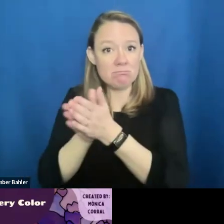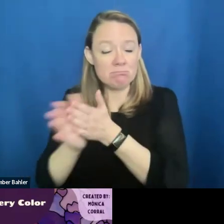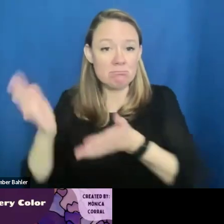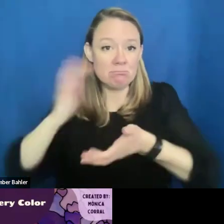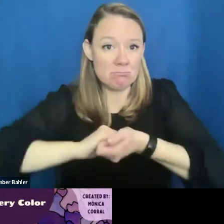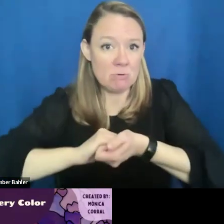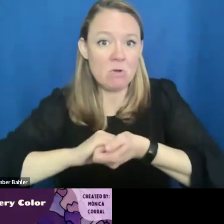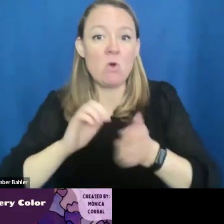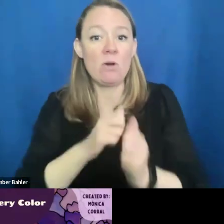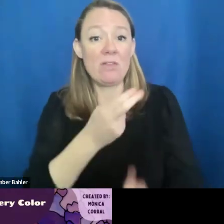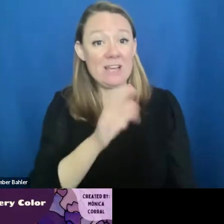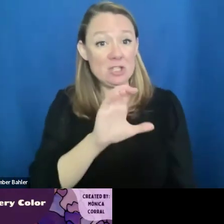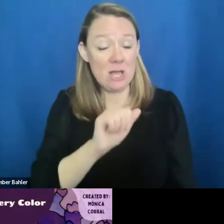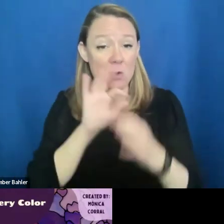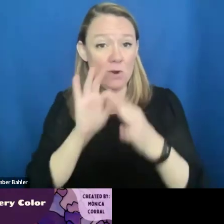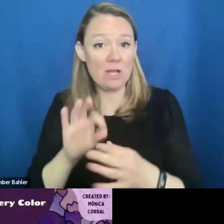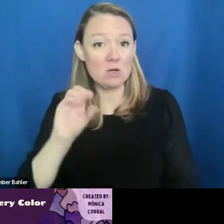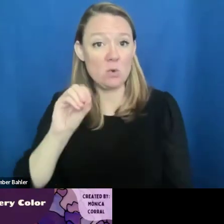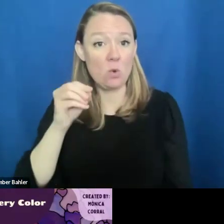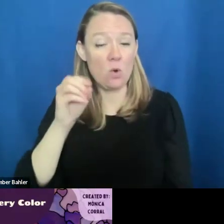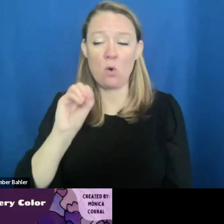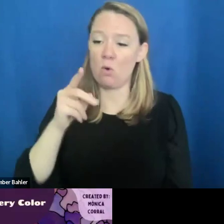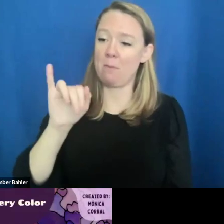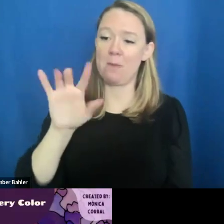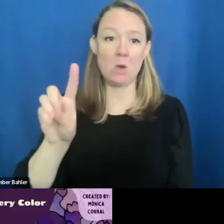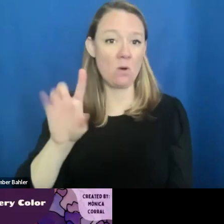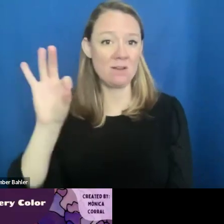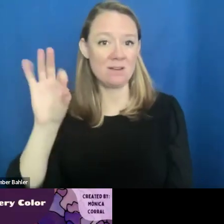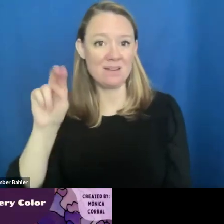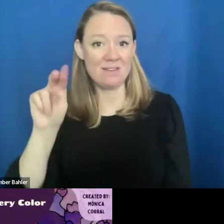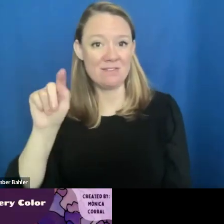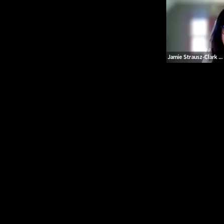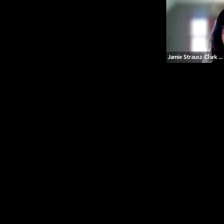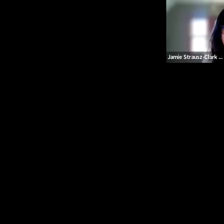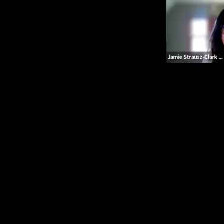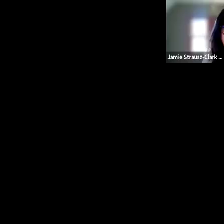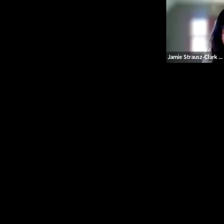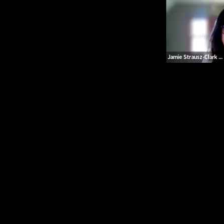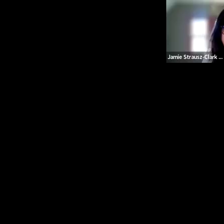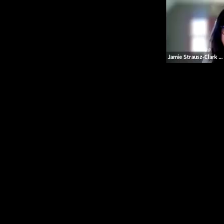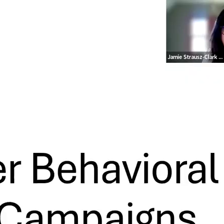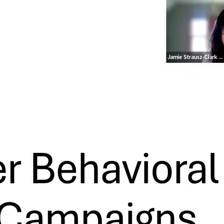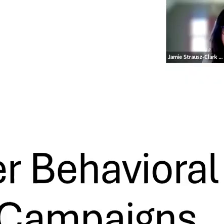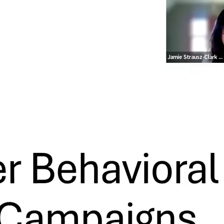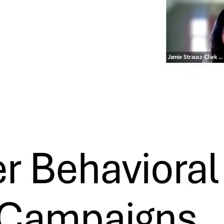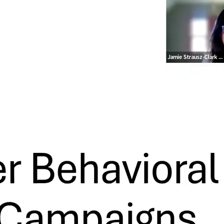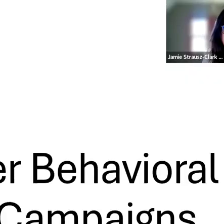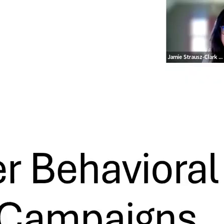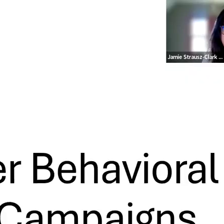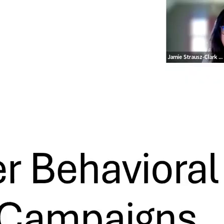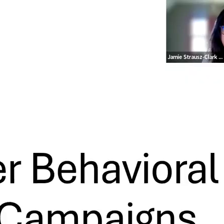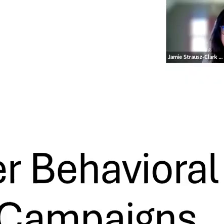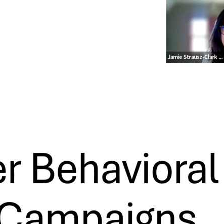I'm going to turn it over to Lucy. And Chloe, if you could put up the slides that Lucy sent, that would be great. Welcome, Lucy, and thanks so much for being